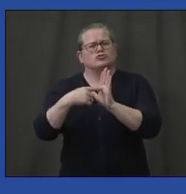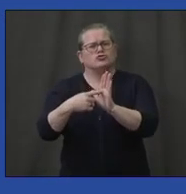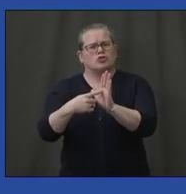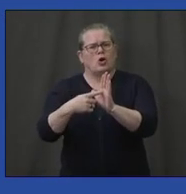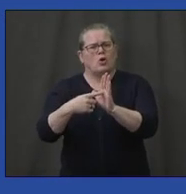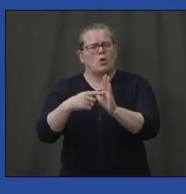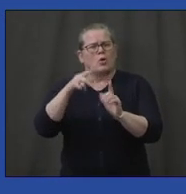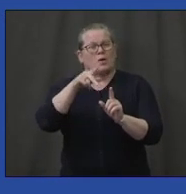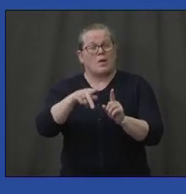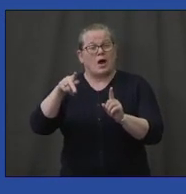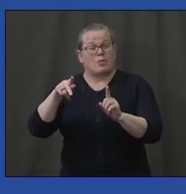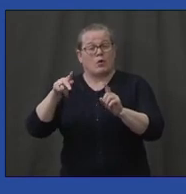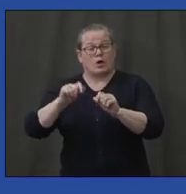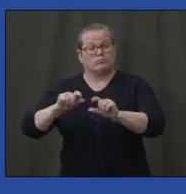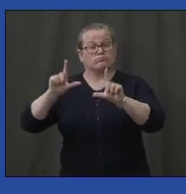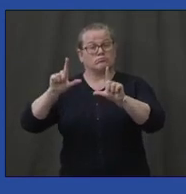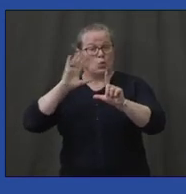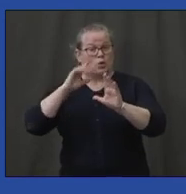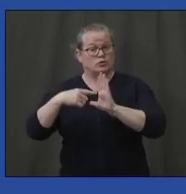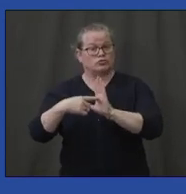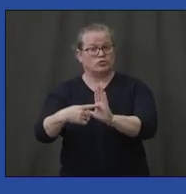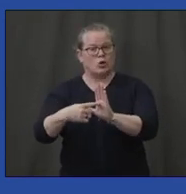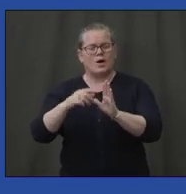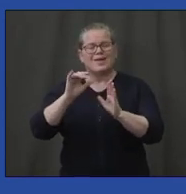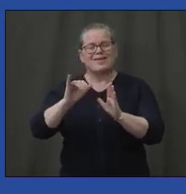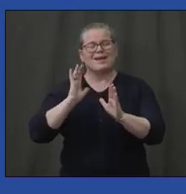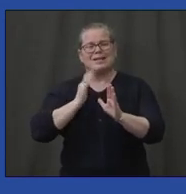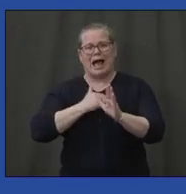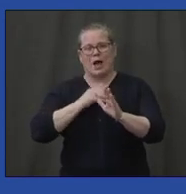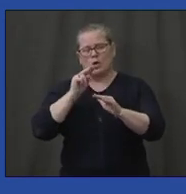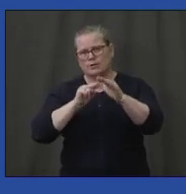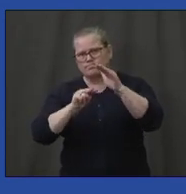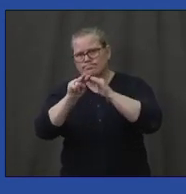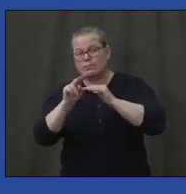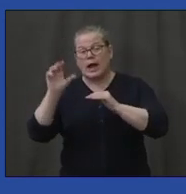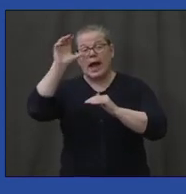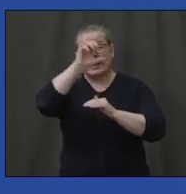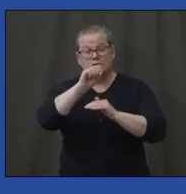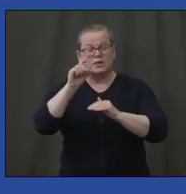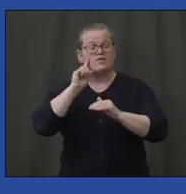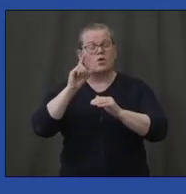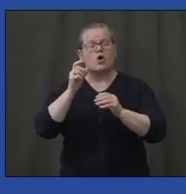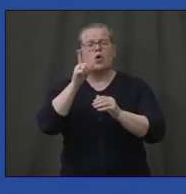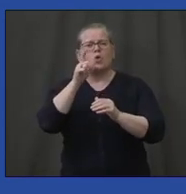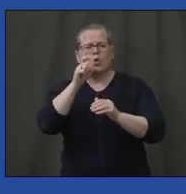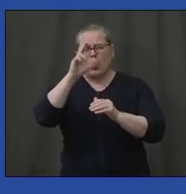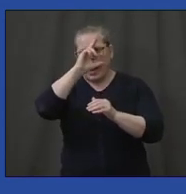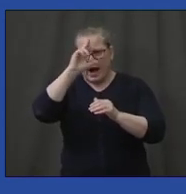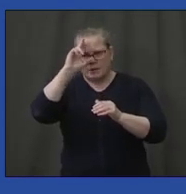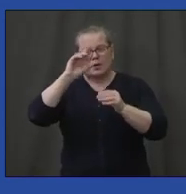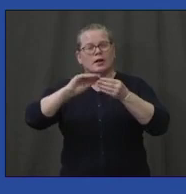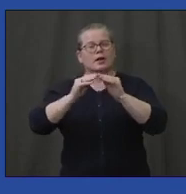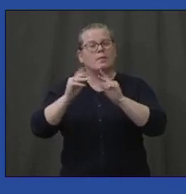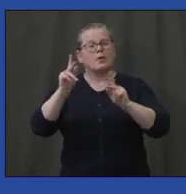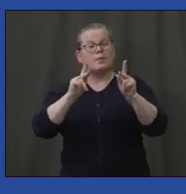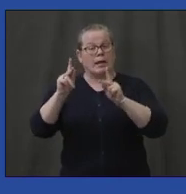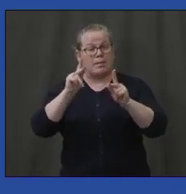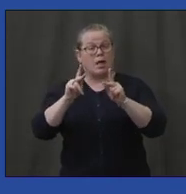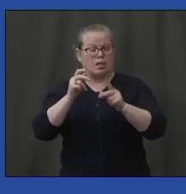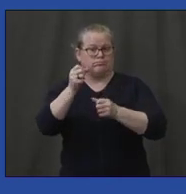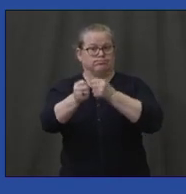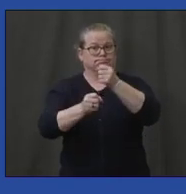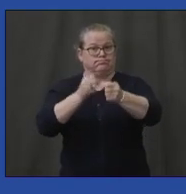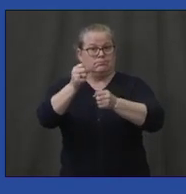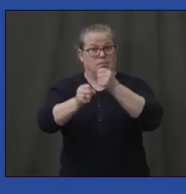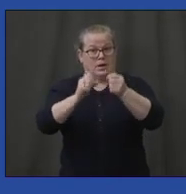we base our estimate for peak hospitalizations. And that's very key. And when we talk about a surge, you're going to